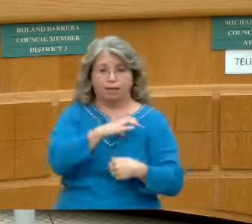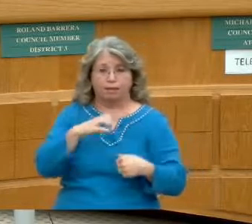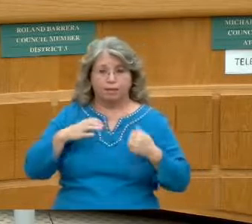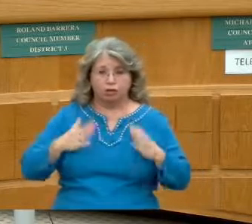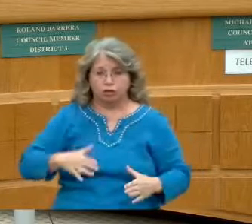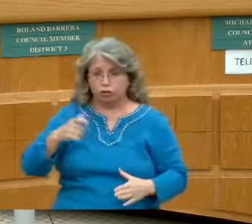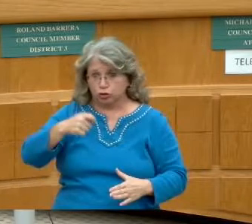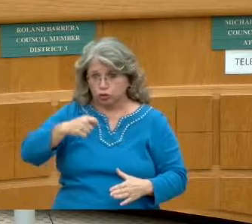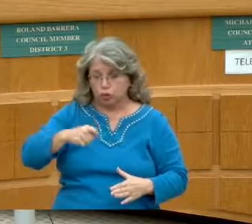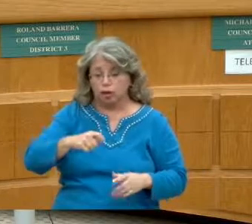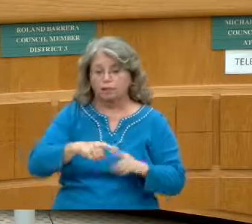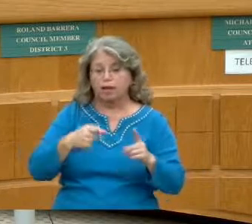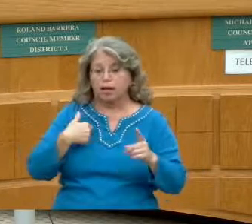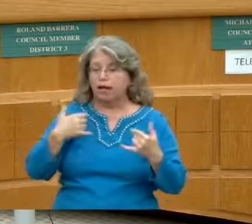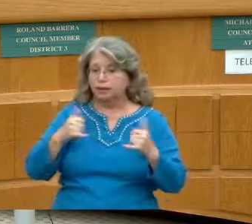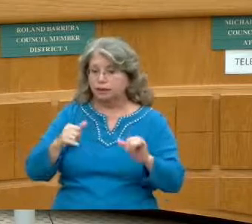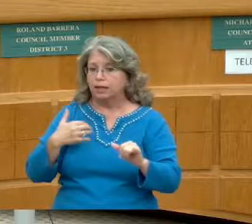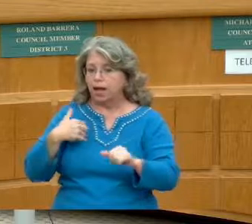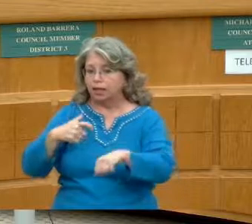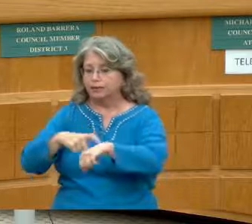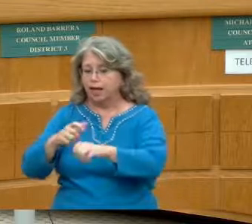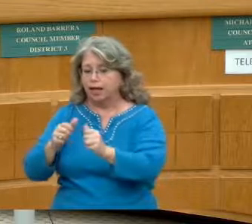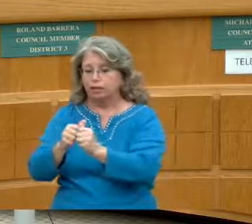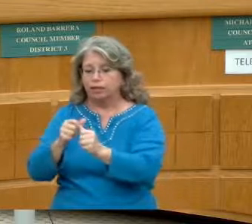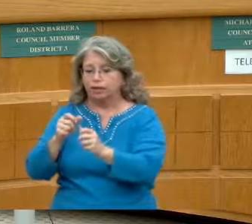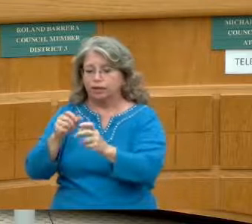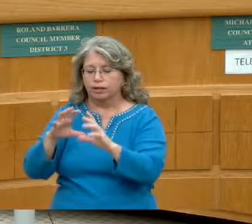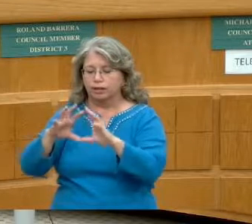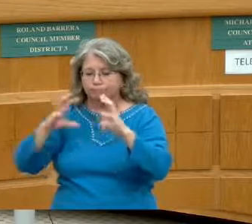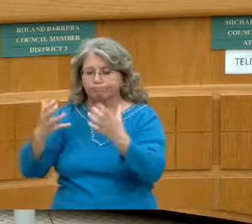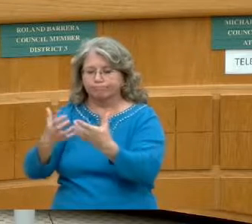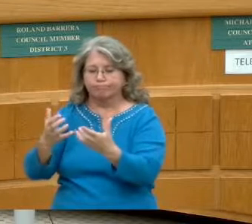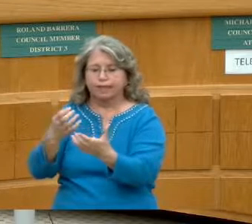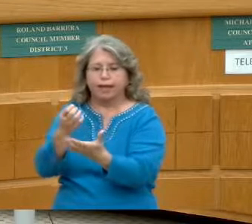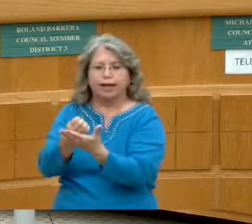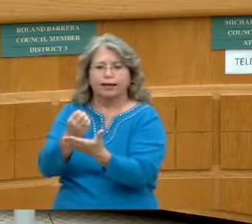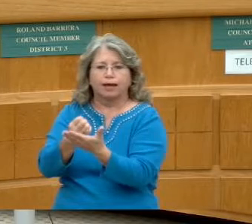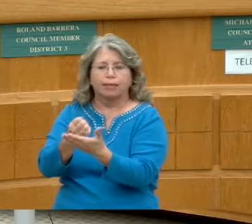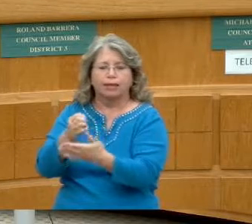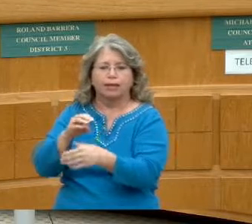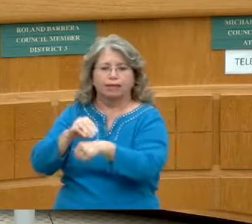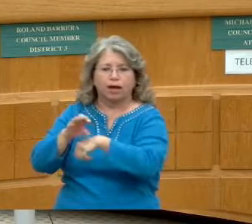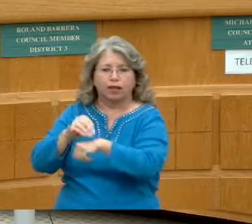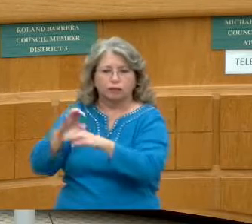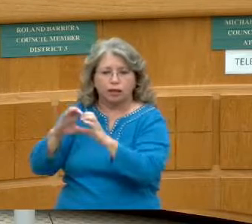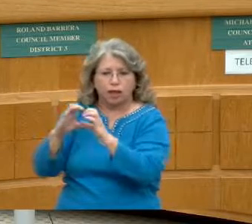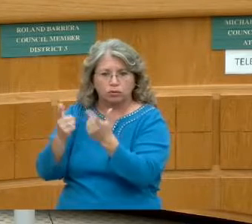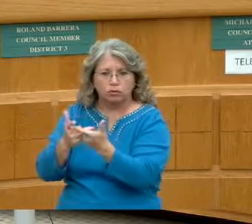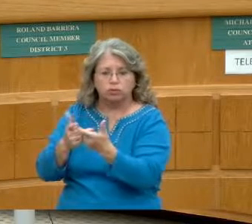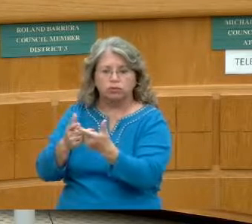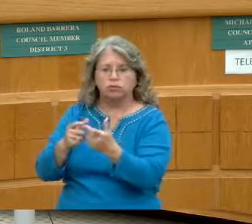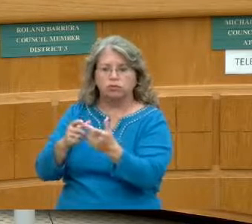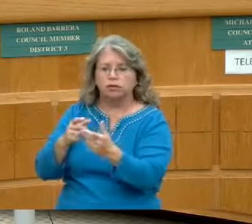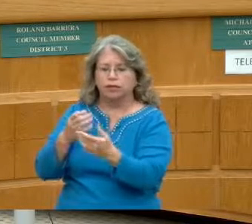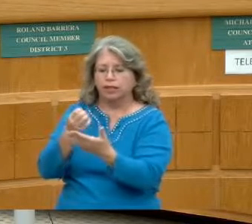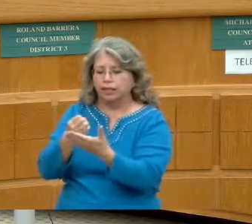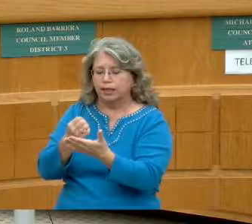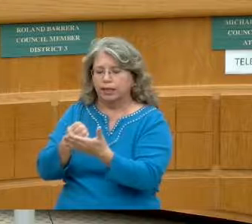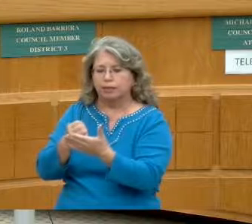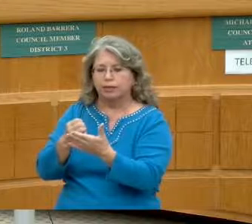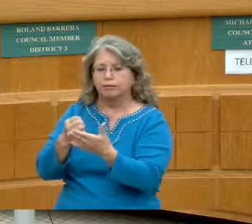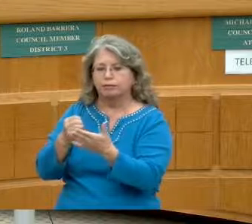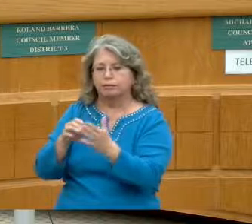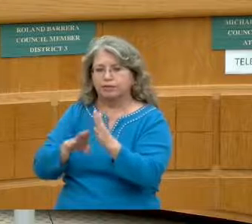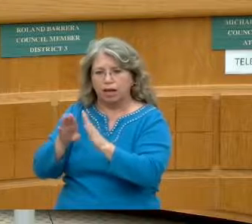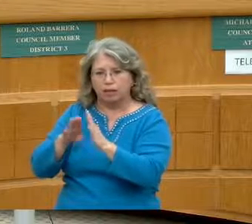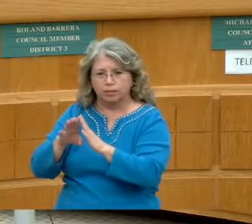time with the members of the Nueces County Development Commission, as well as our Economic Advisory Council, chaired by Wayne